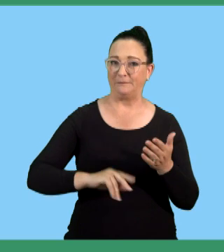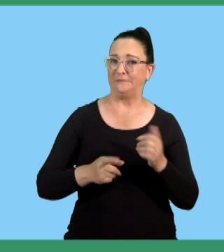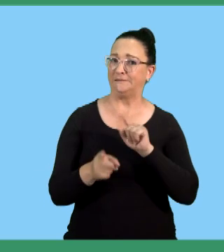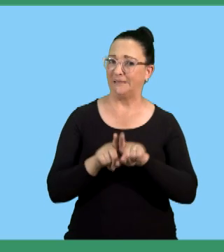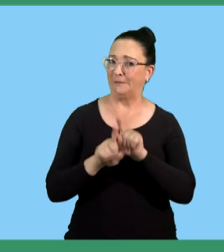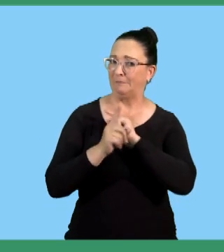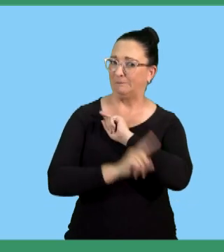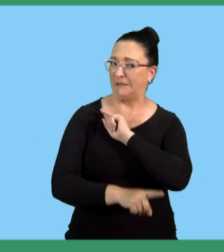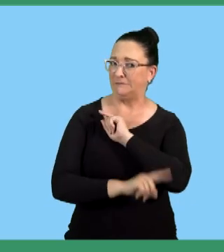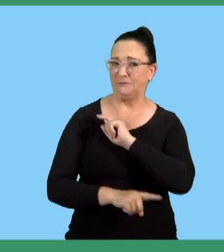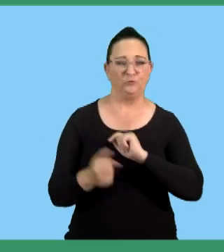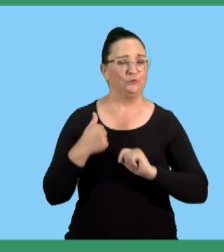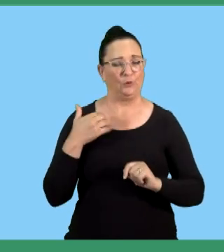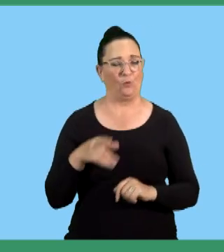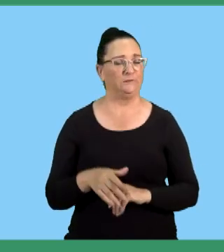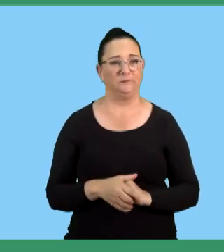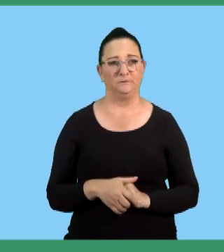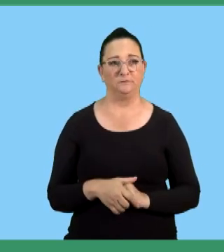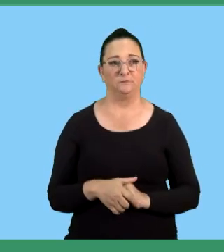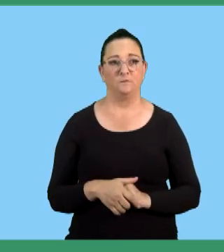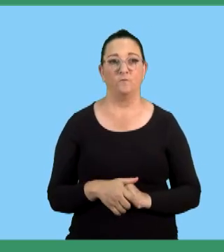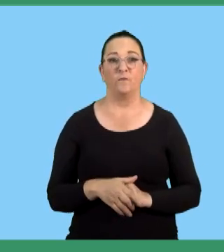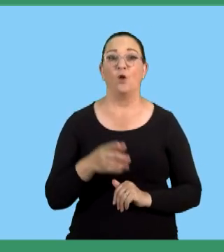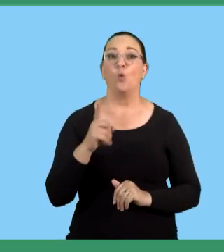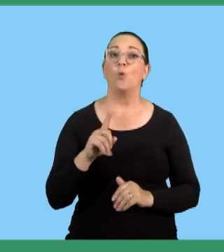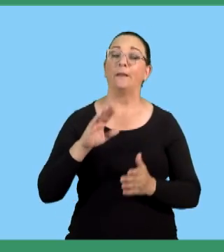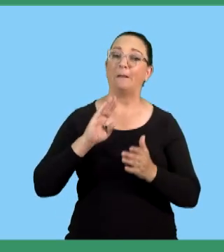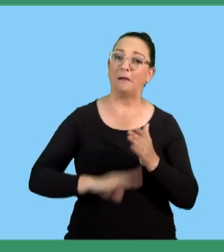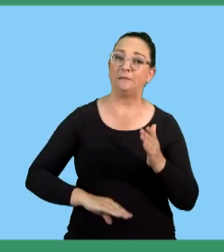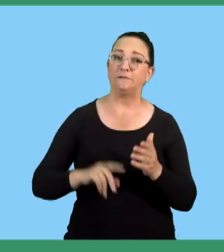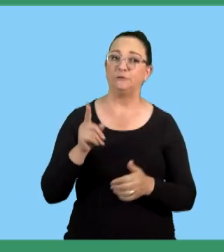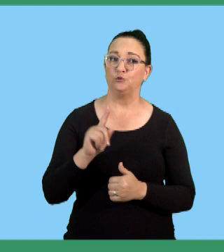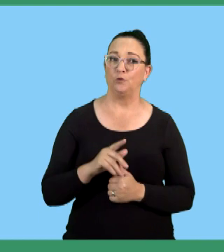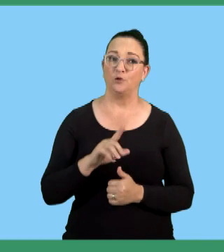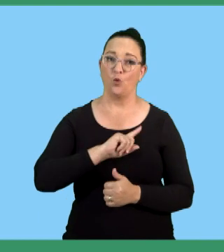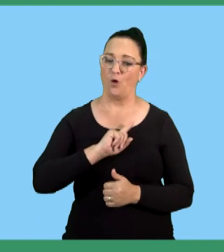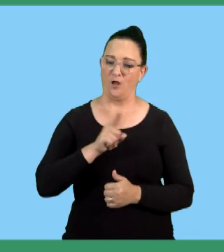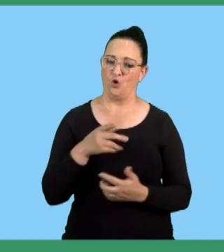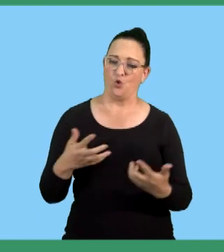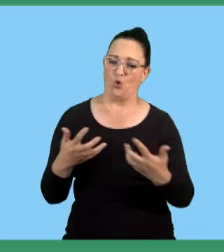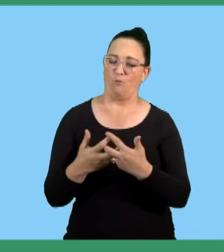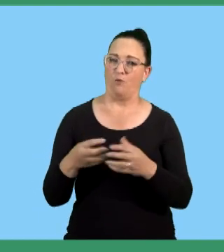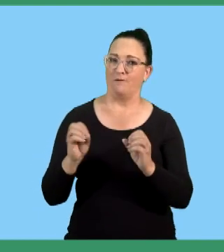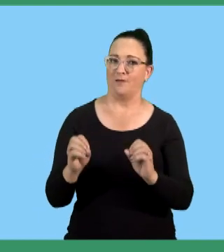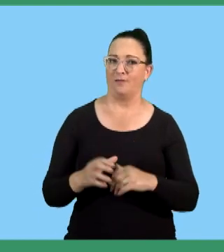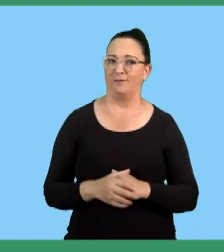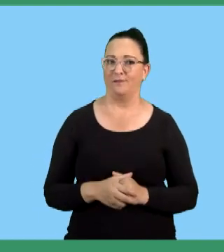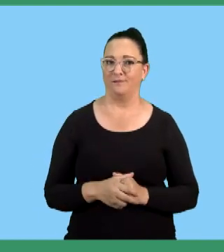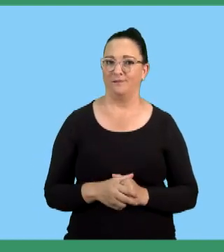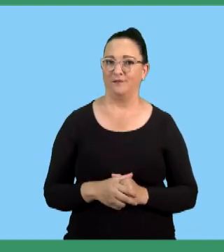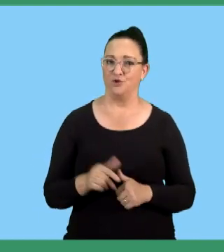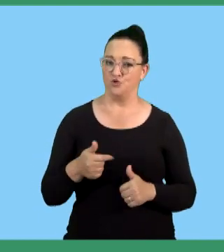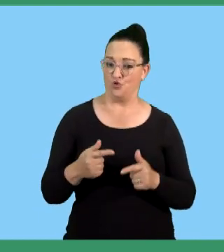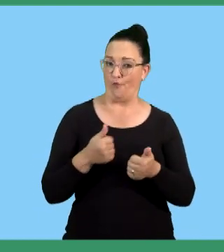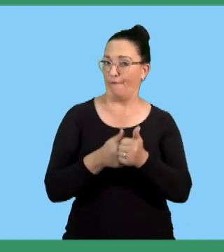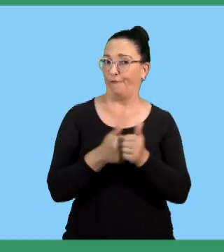it's like a punishment. So we don't want that. So now, what are the penalties of non-compliance? If we do not comply, we don't do as